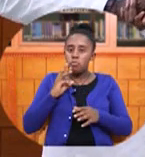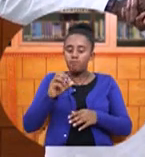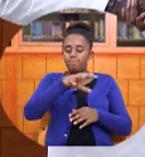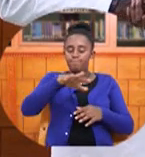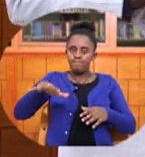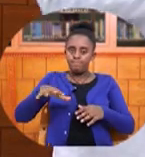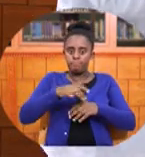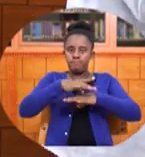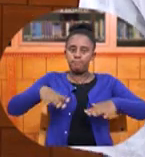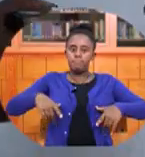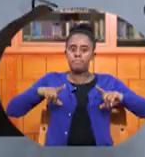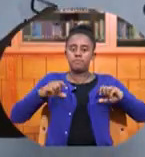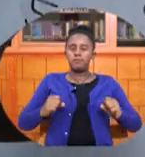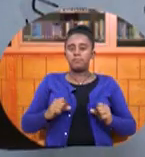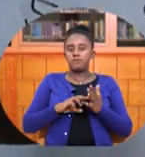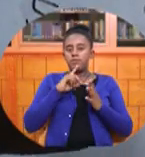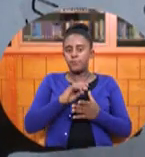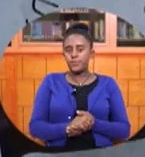of amphibians.